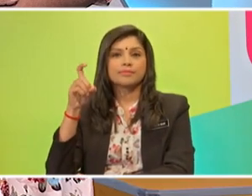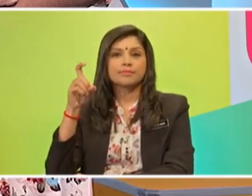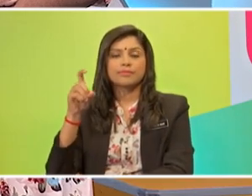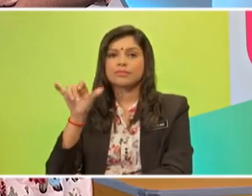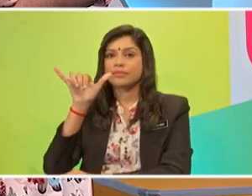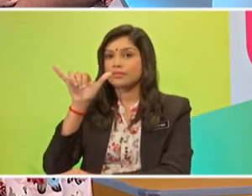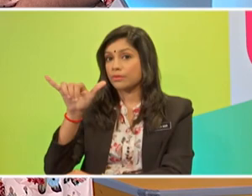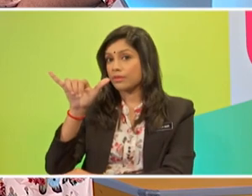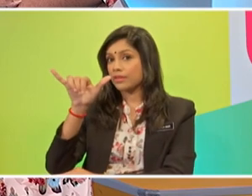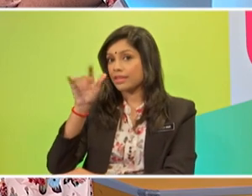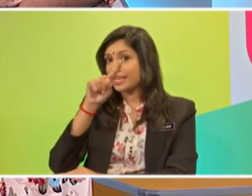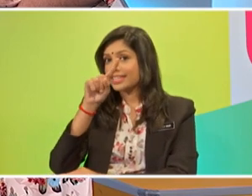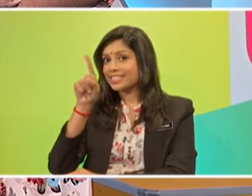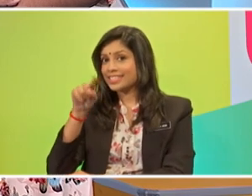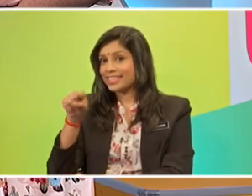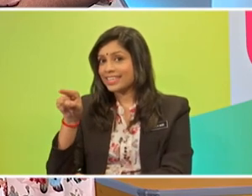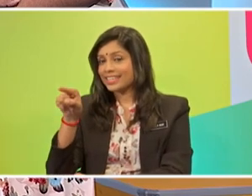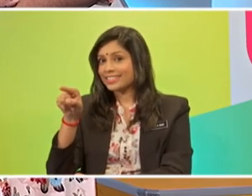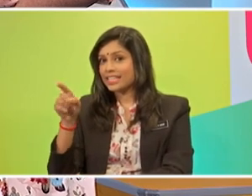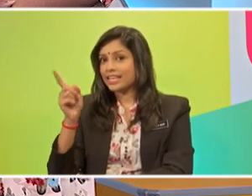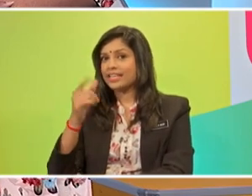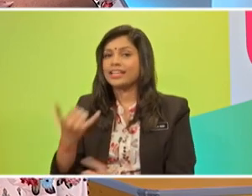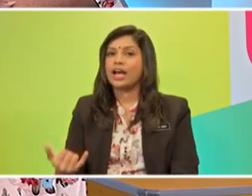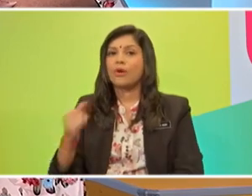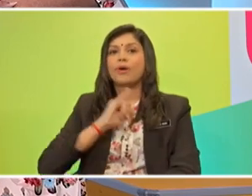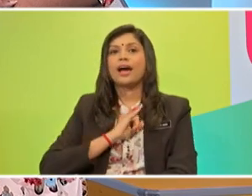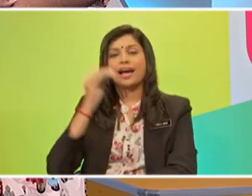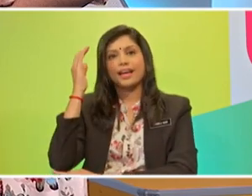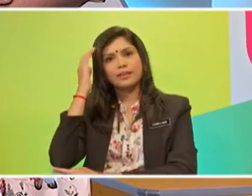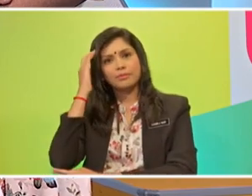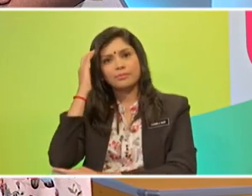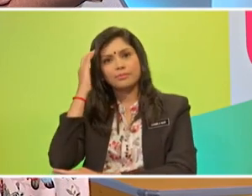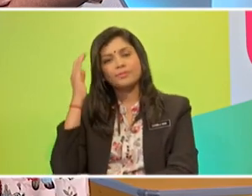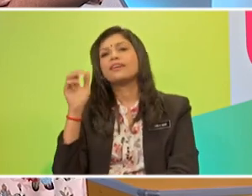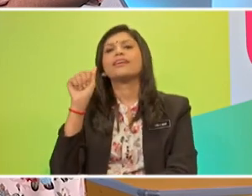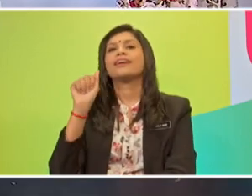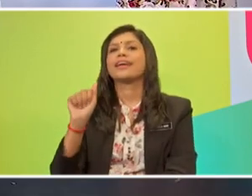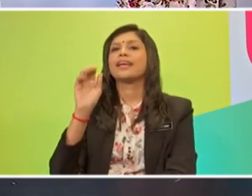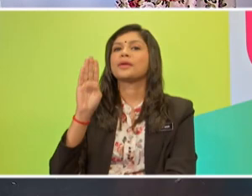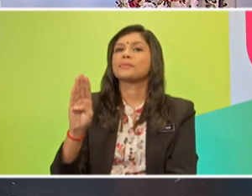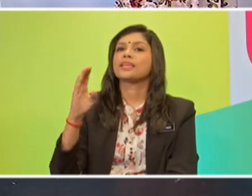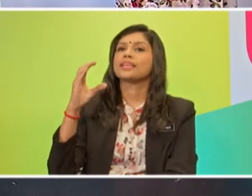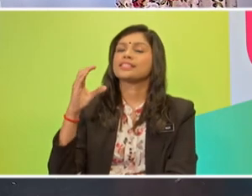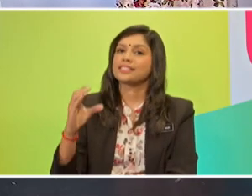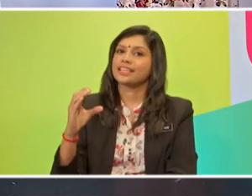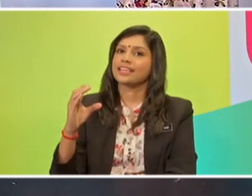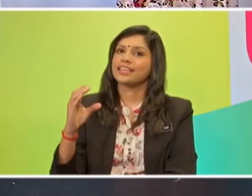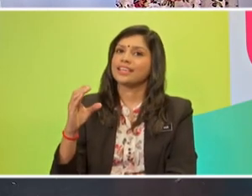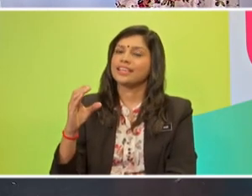X, Y, and Z. Now you know your